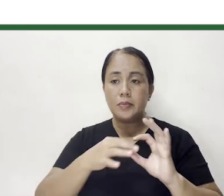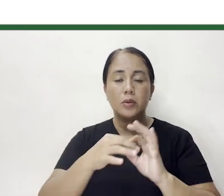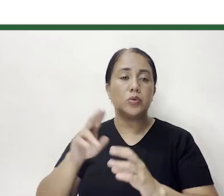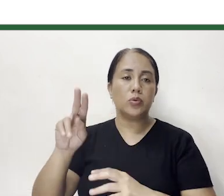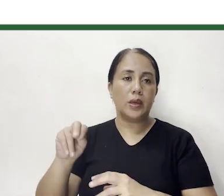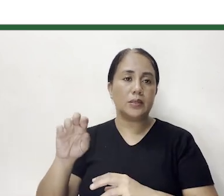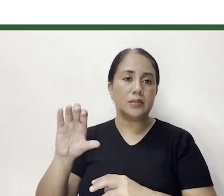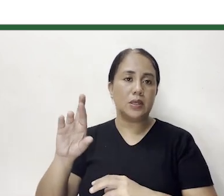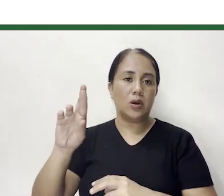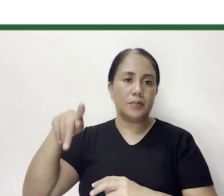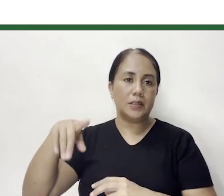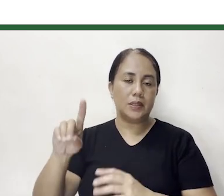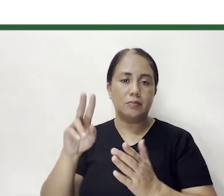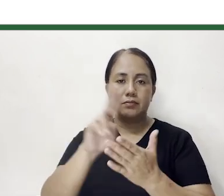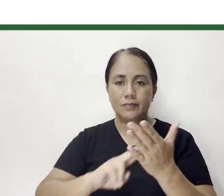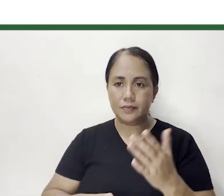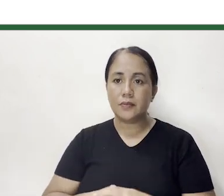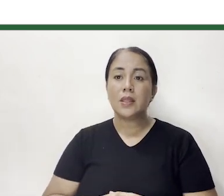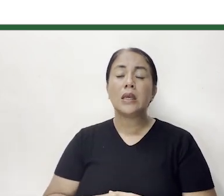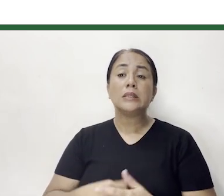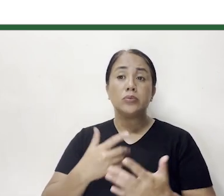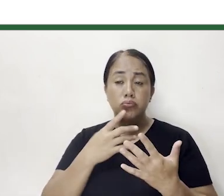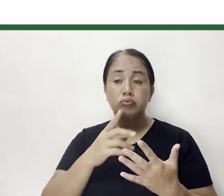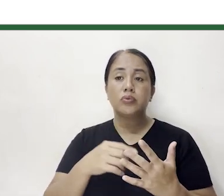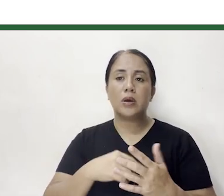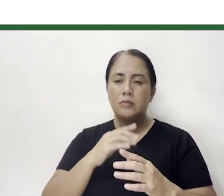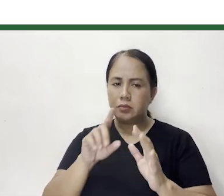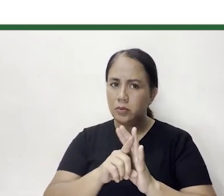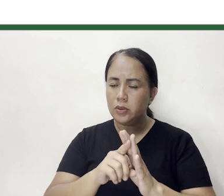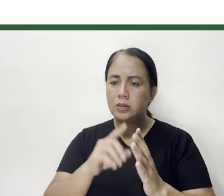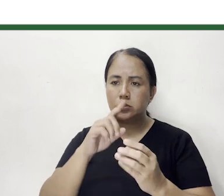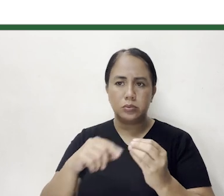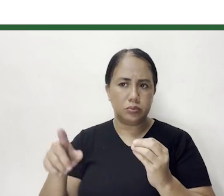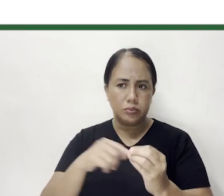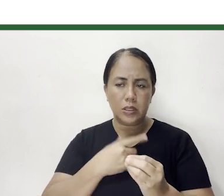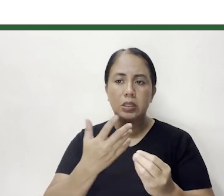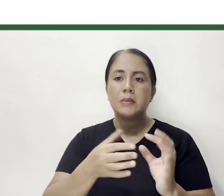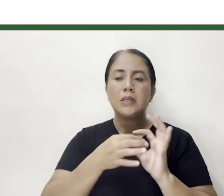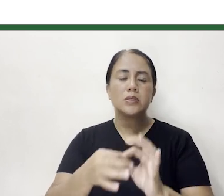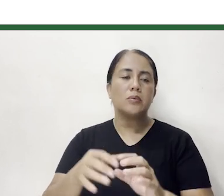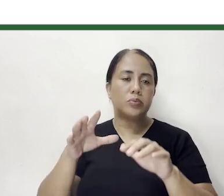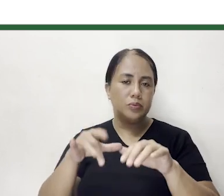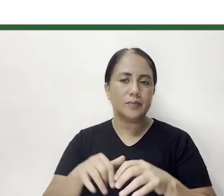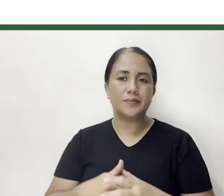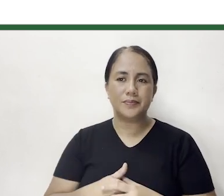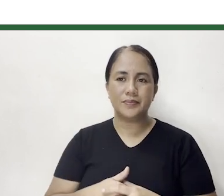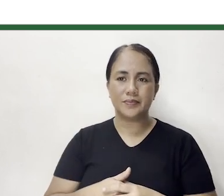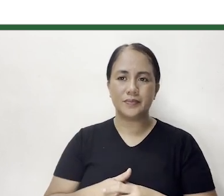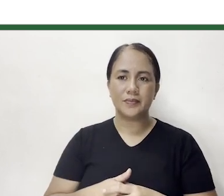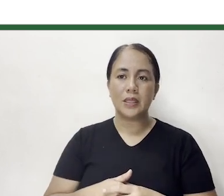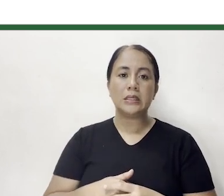the basis of UNCRPD. It essentially prohibits discrimination on the basis